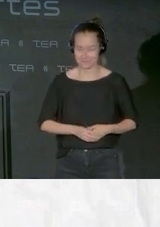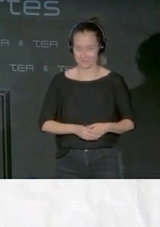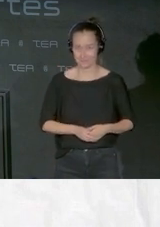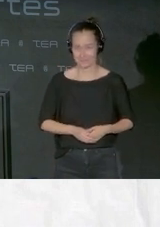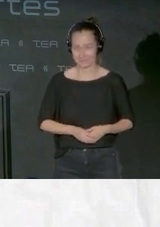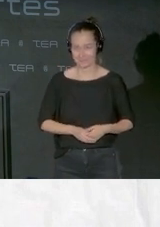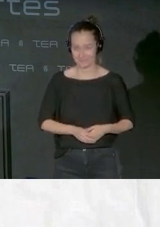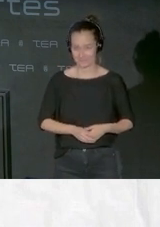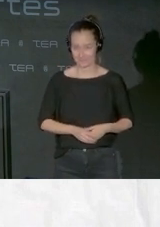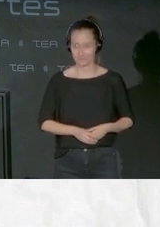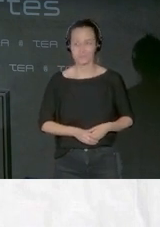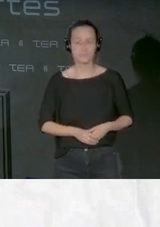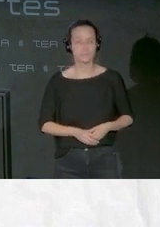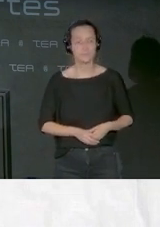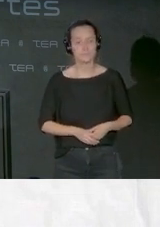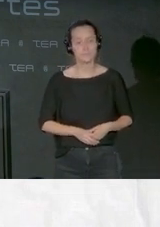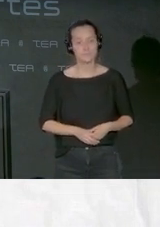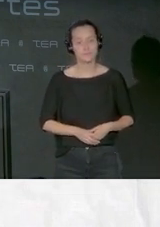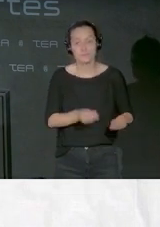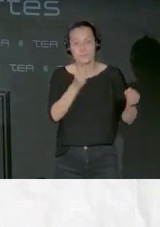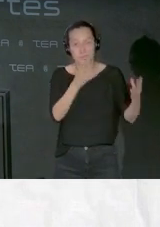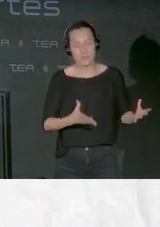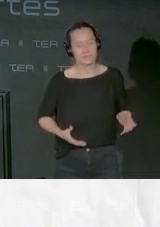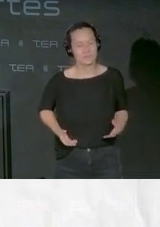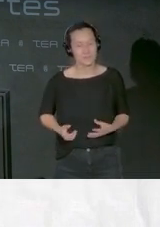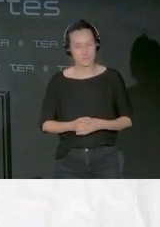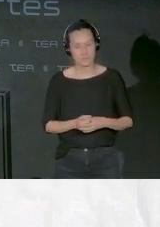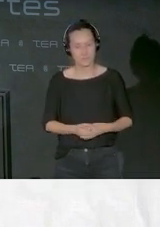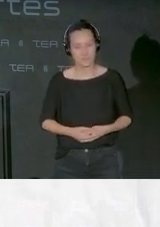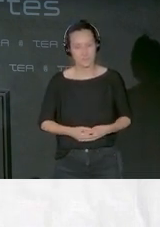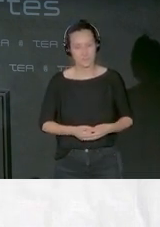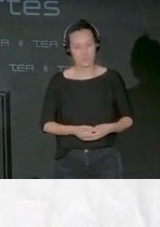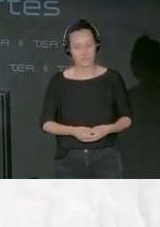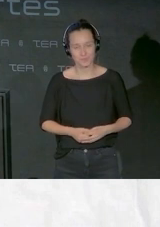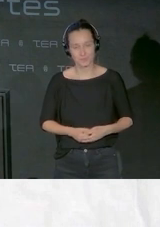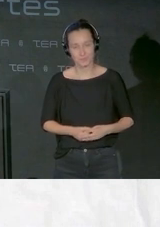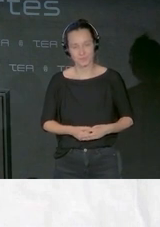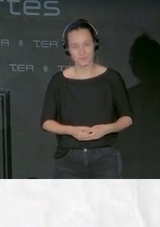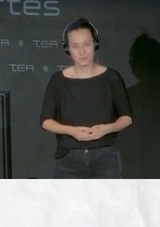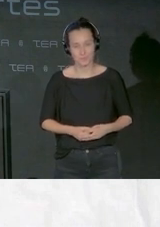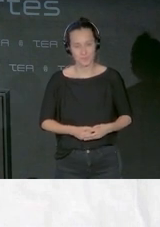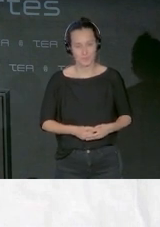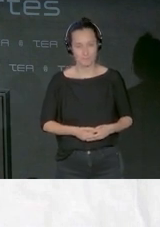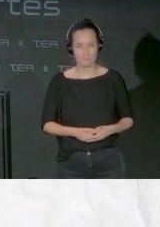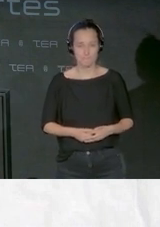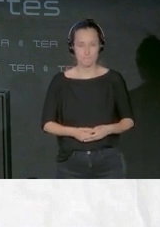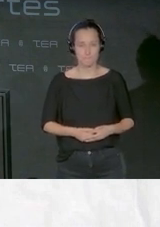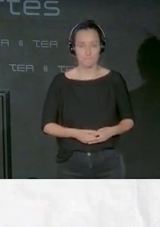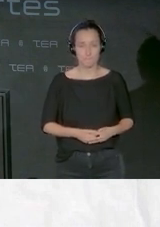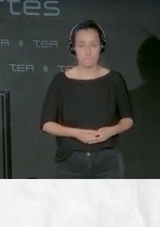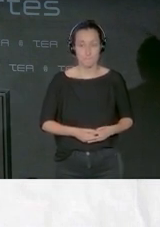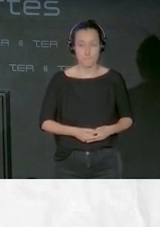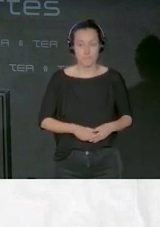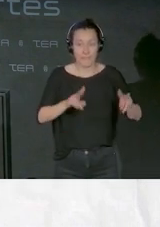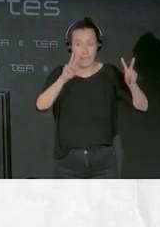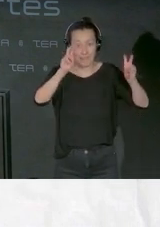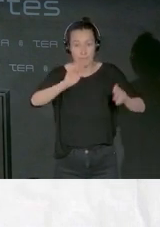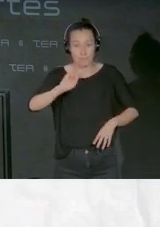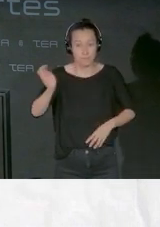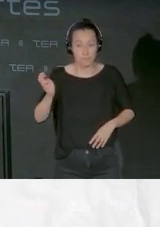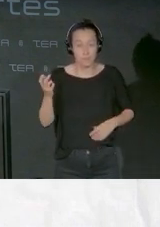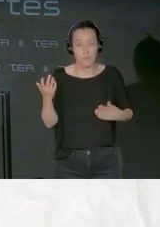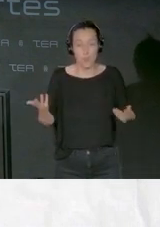so... The next theme we looked at is employment and education needs of the sector, so